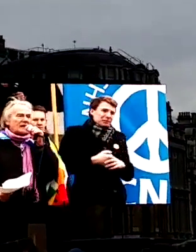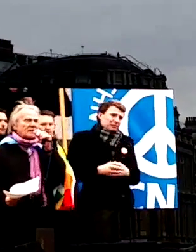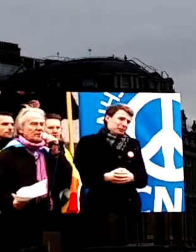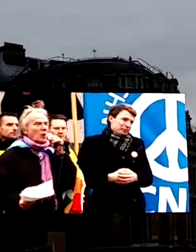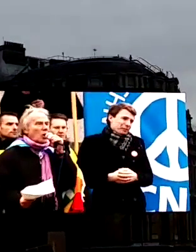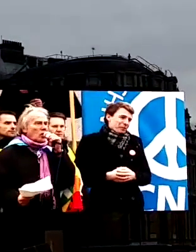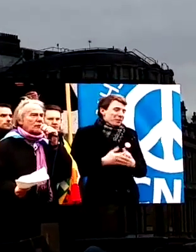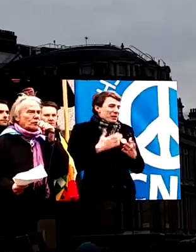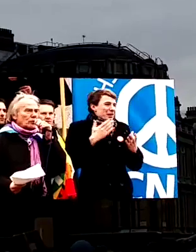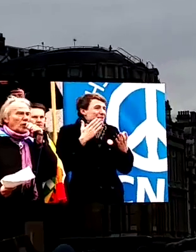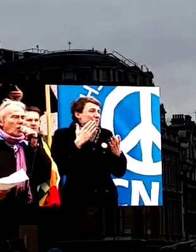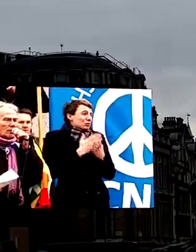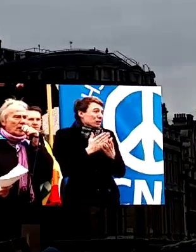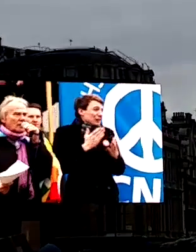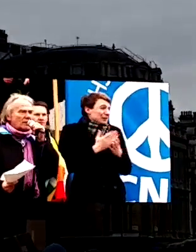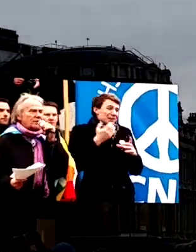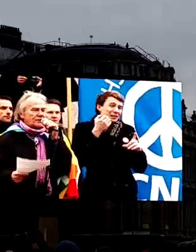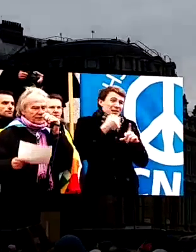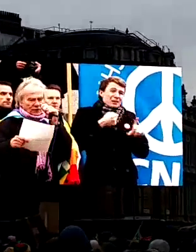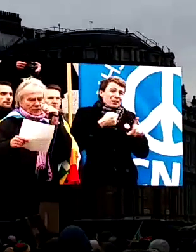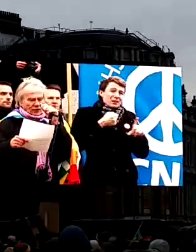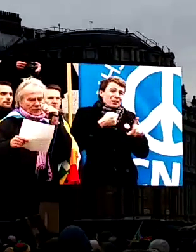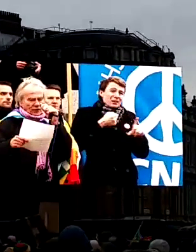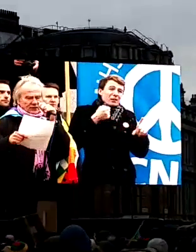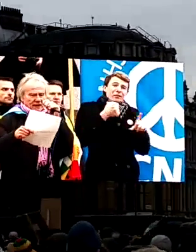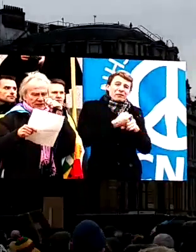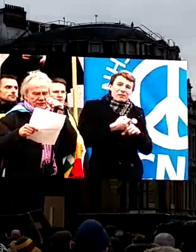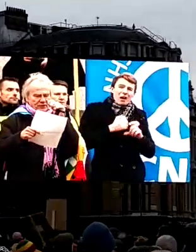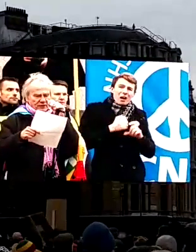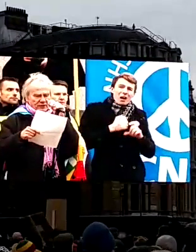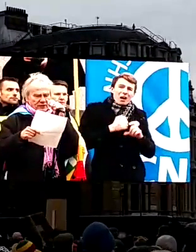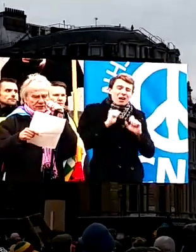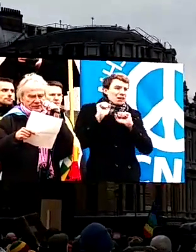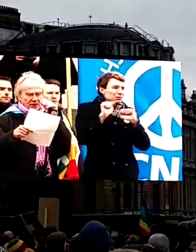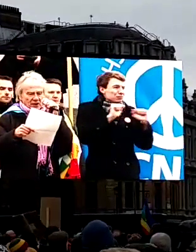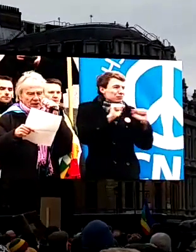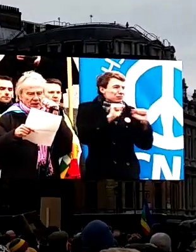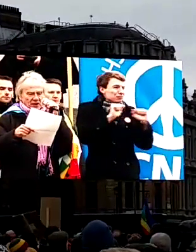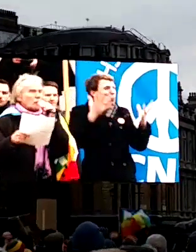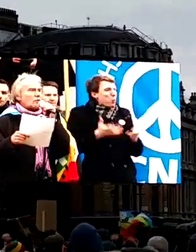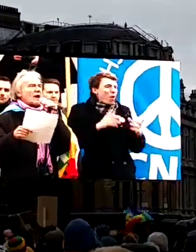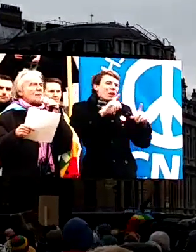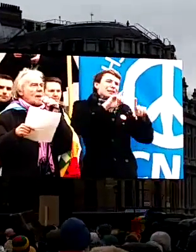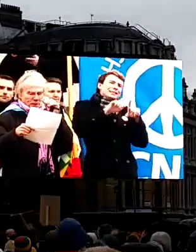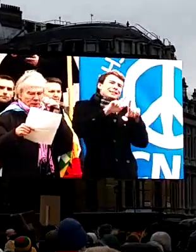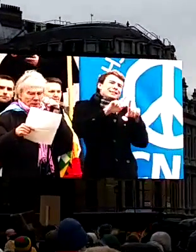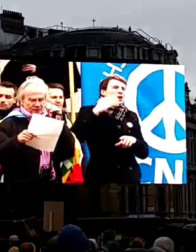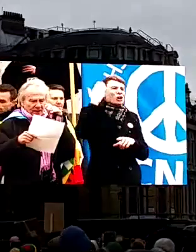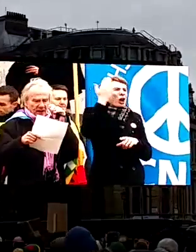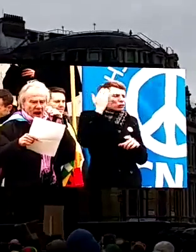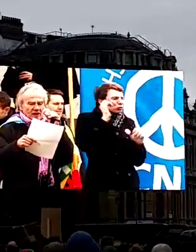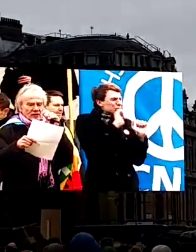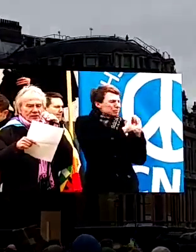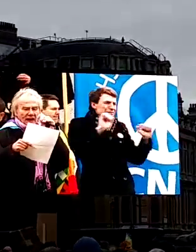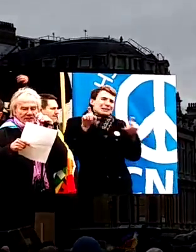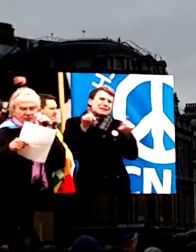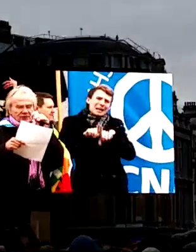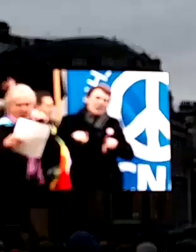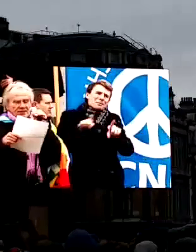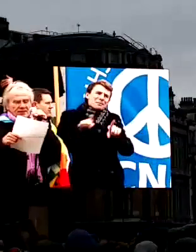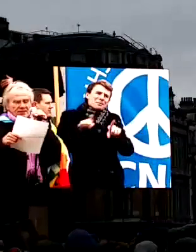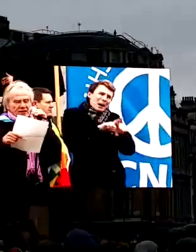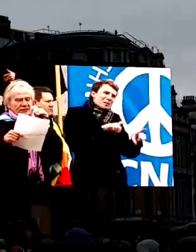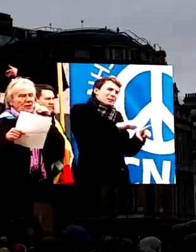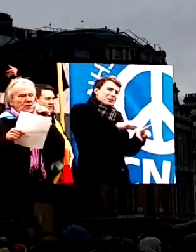a fight we all are doing all around in the different countries. Nuclear weapons are